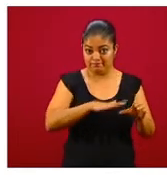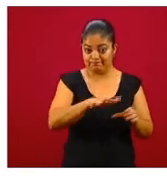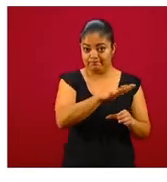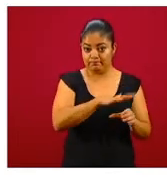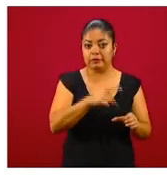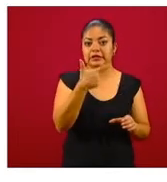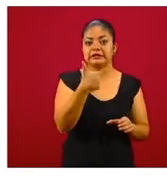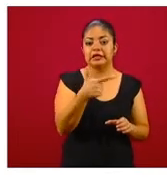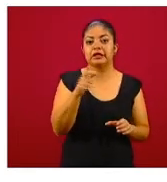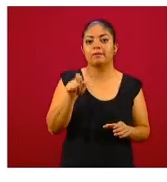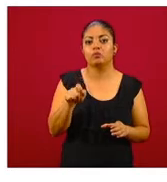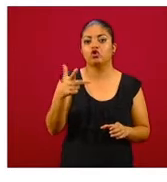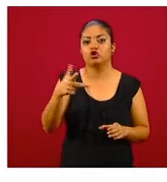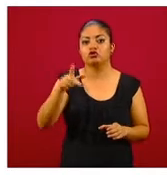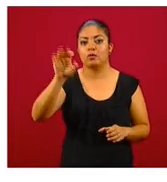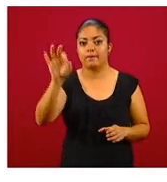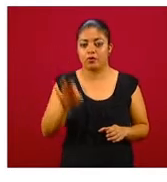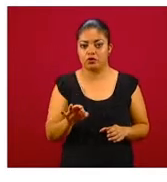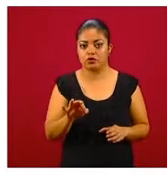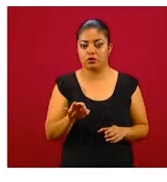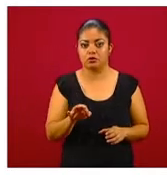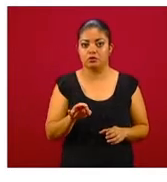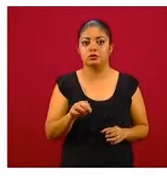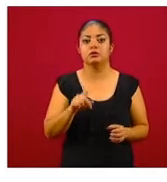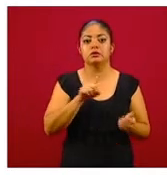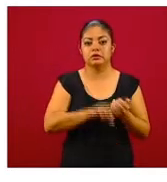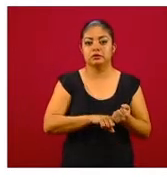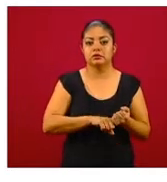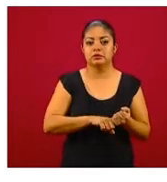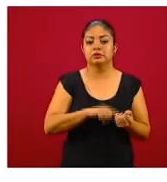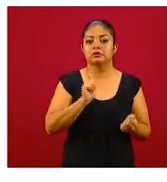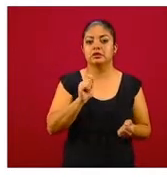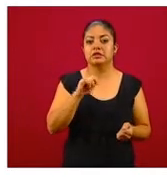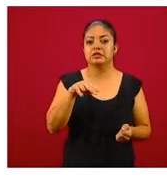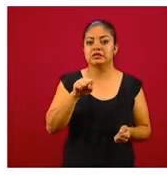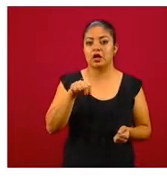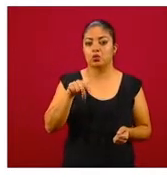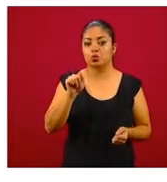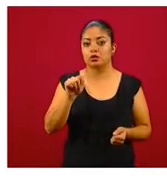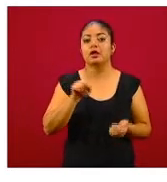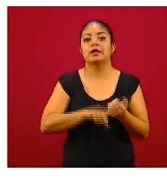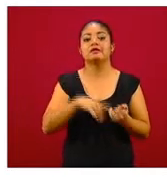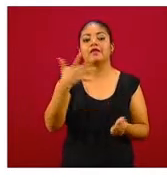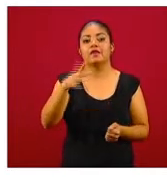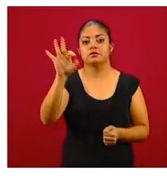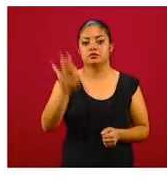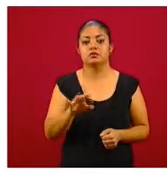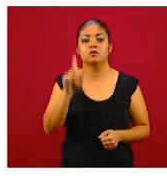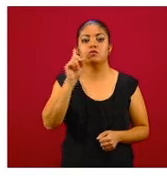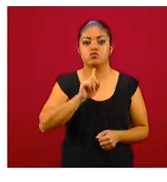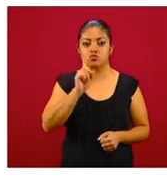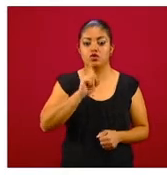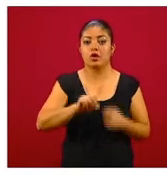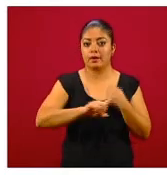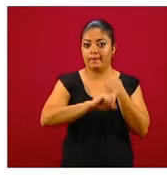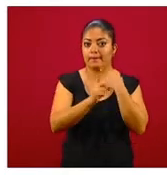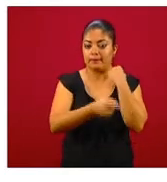un and 7.8% 7.8% have y comparado con diabetes. ENSANUD es el 10%. Mujeres Pregnant embarazadas women, seguimos